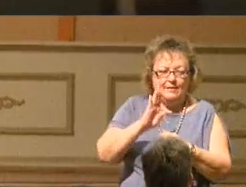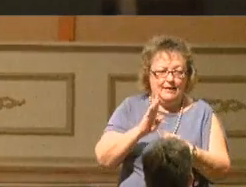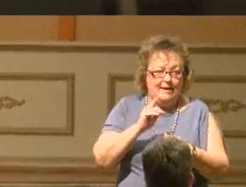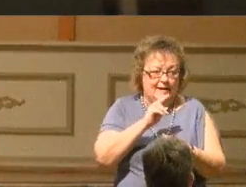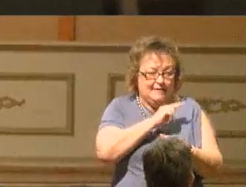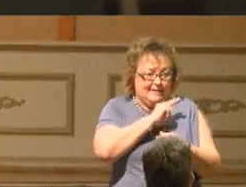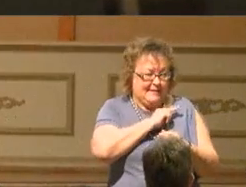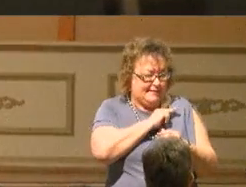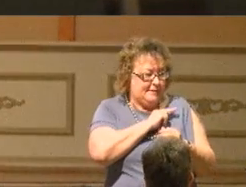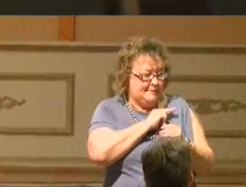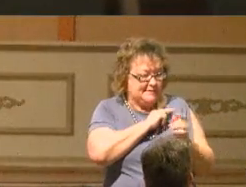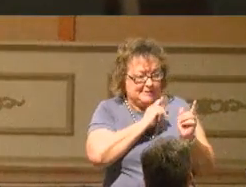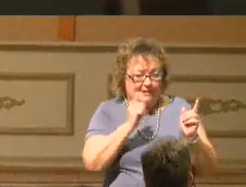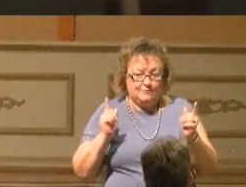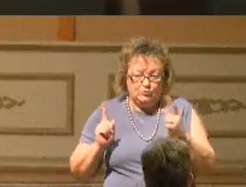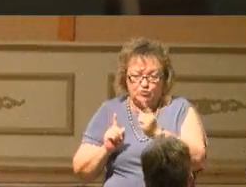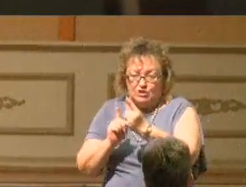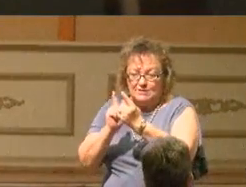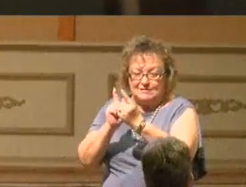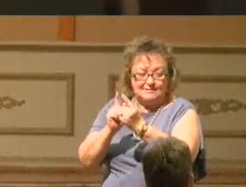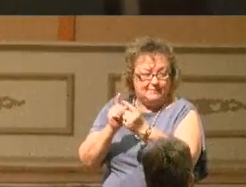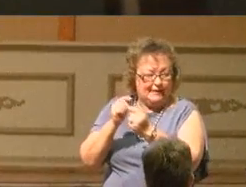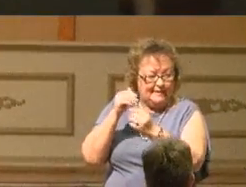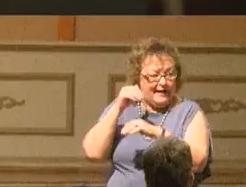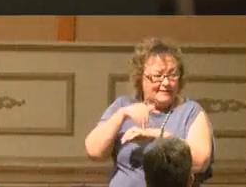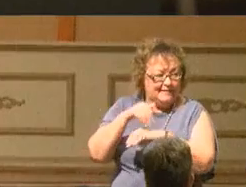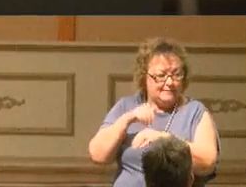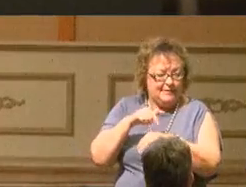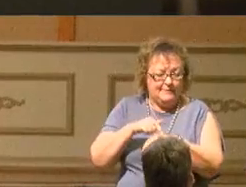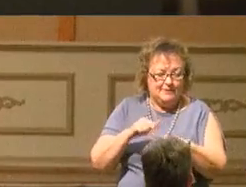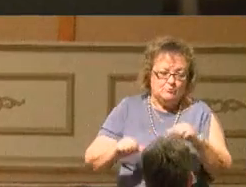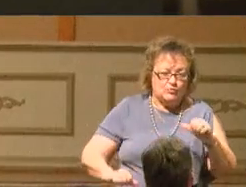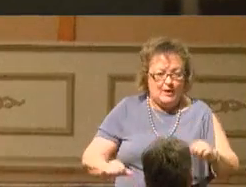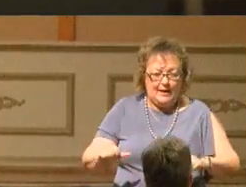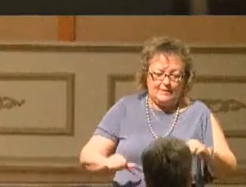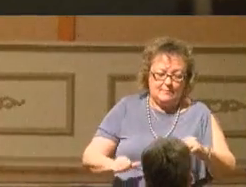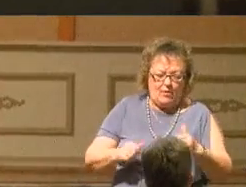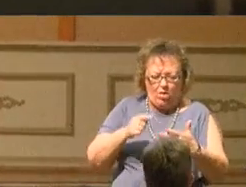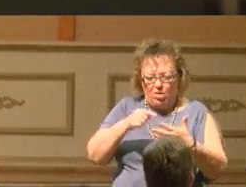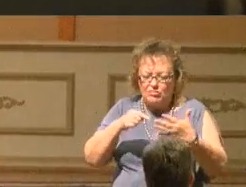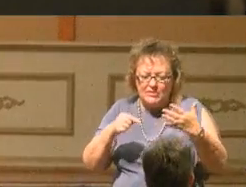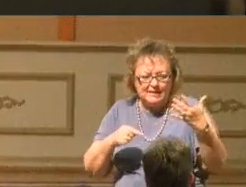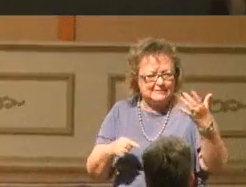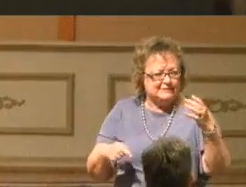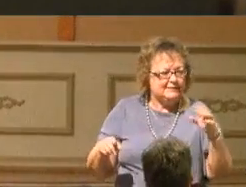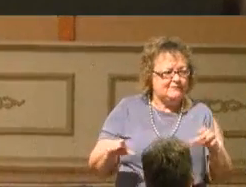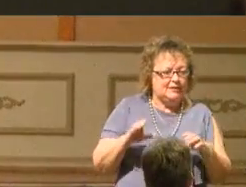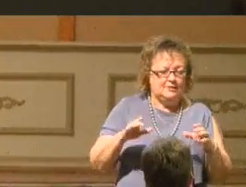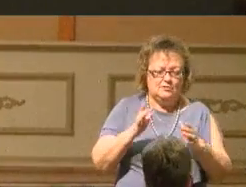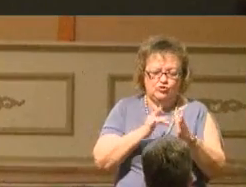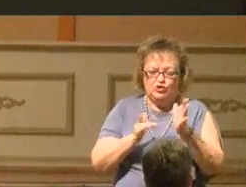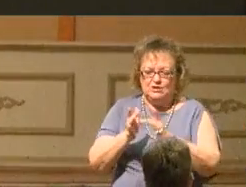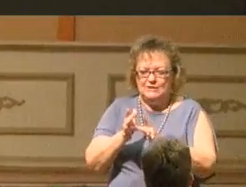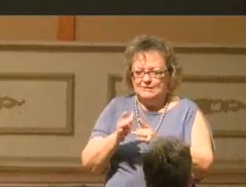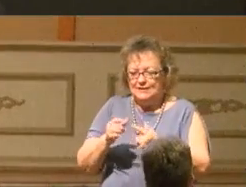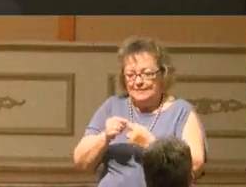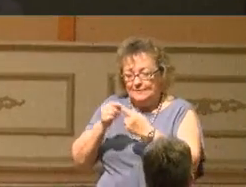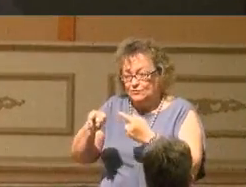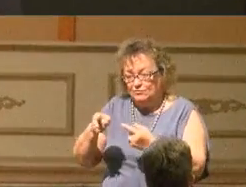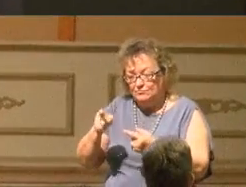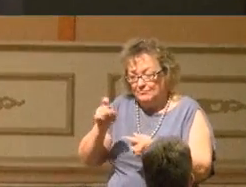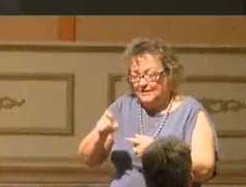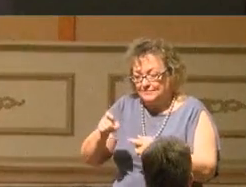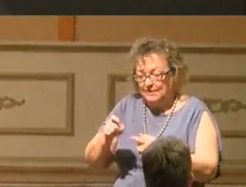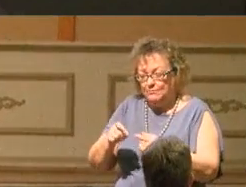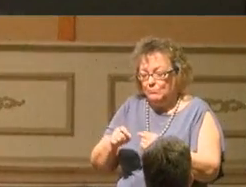person. He came to Jesus by night. And he began bragging, you know, on the things that he had done. And Jesus said, "Except you be born